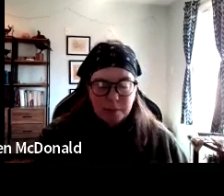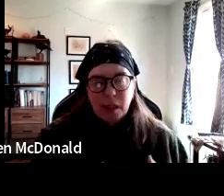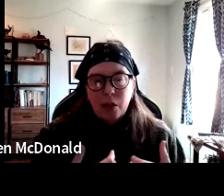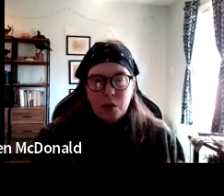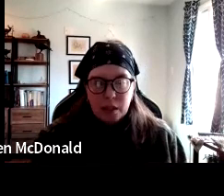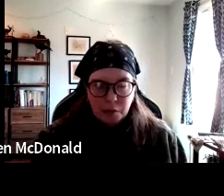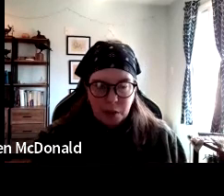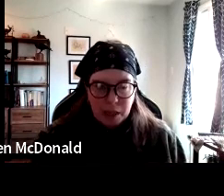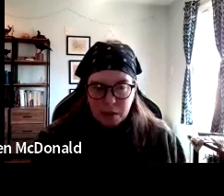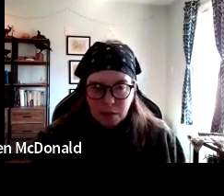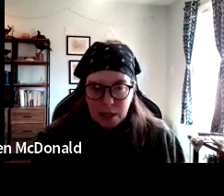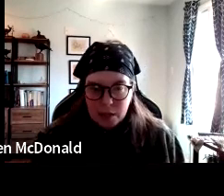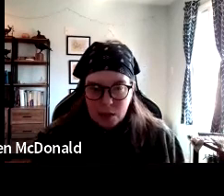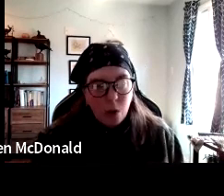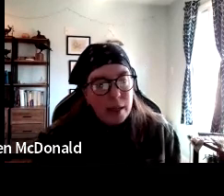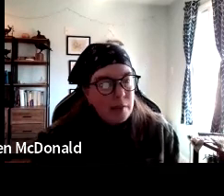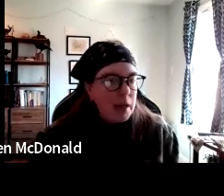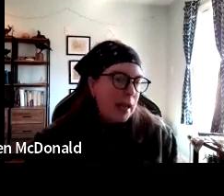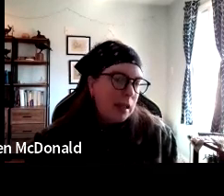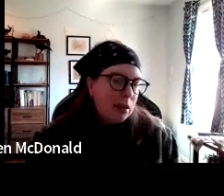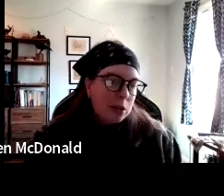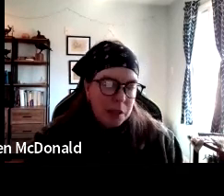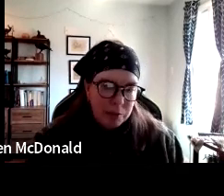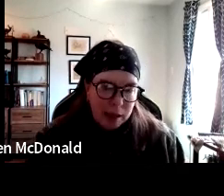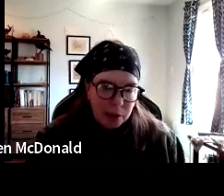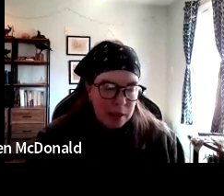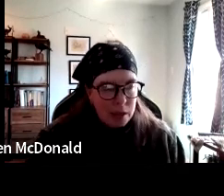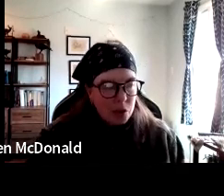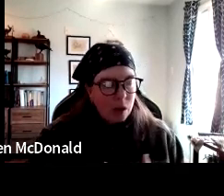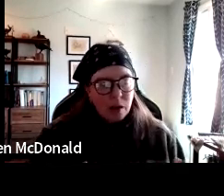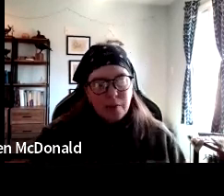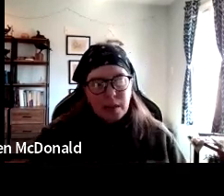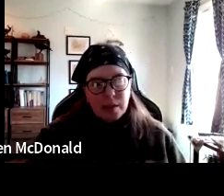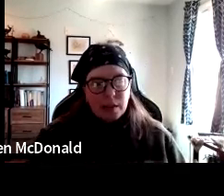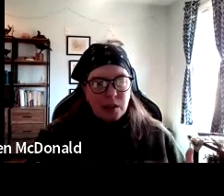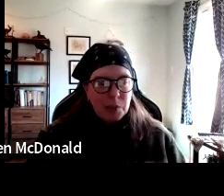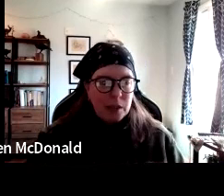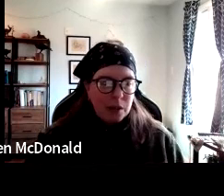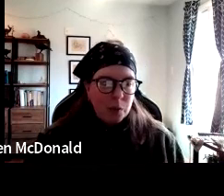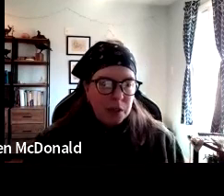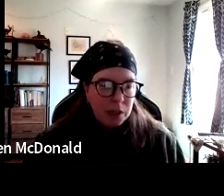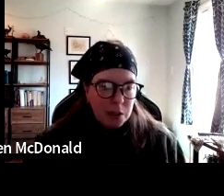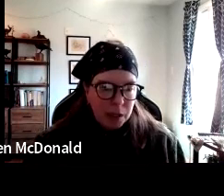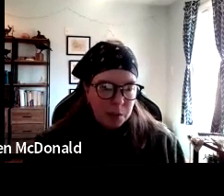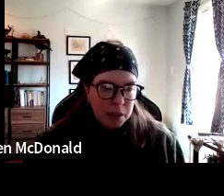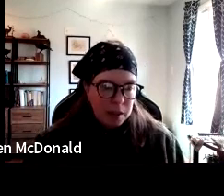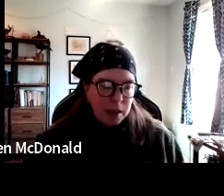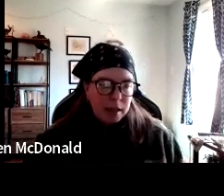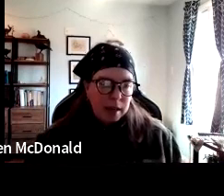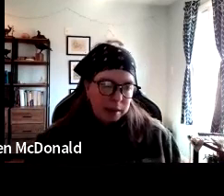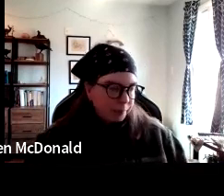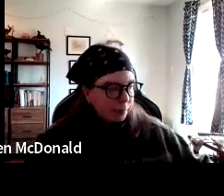sugar, using different amounts of yeast, or even adding a little bit of flour. So all of these things can be done with your